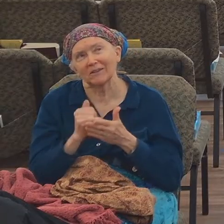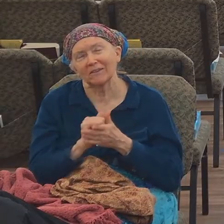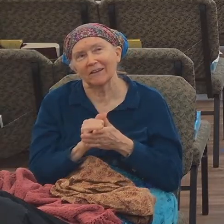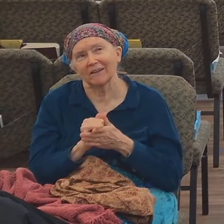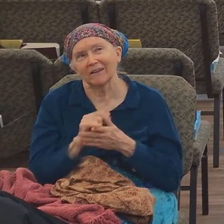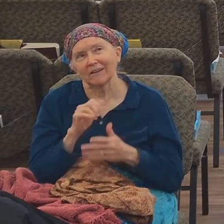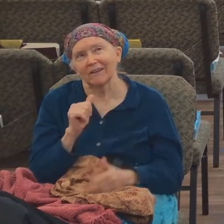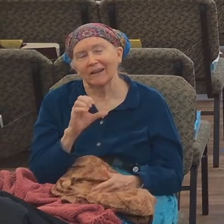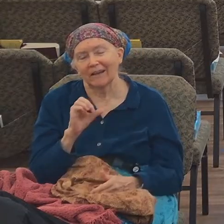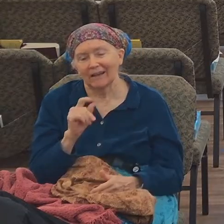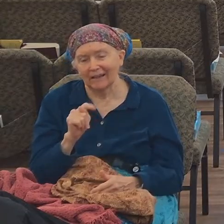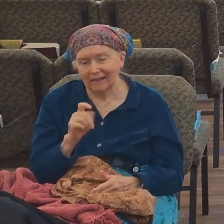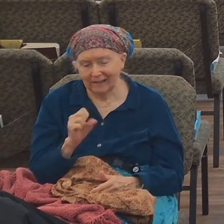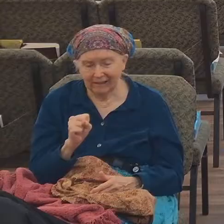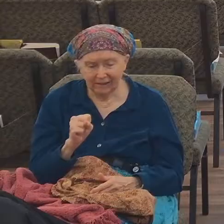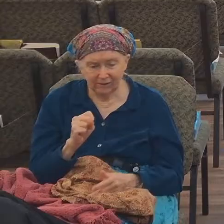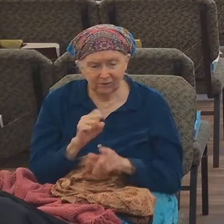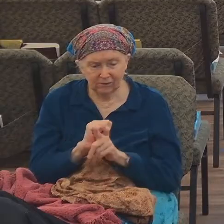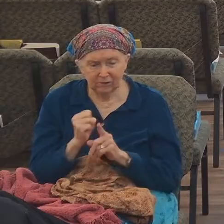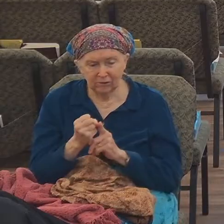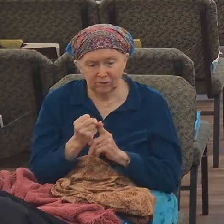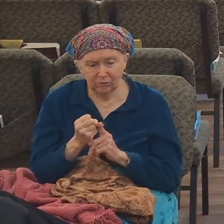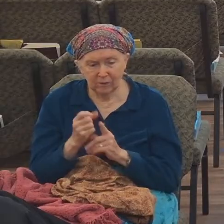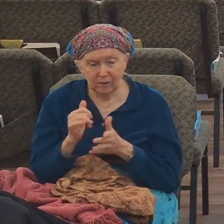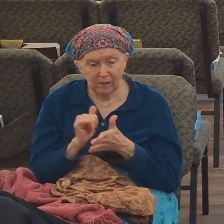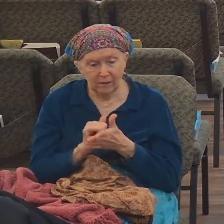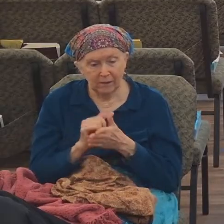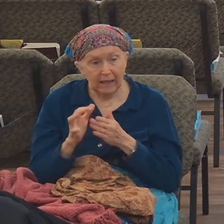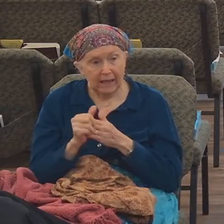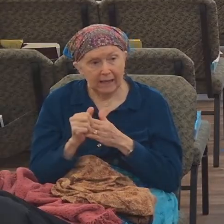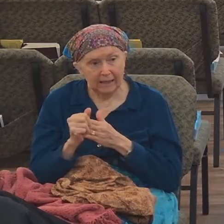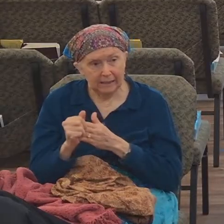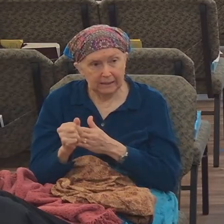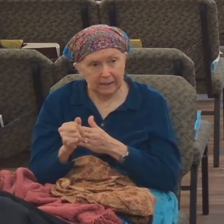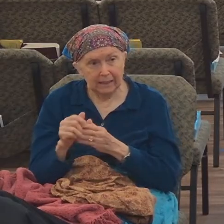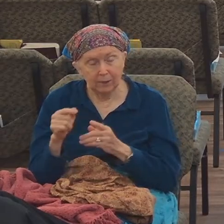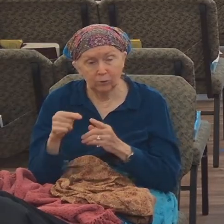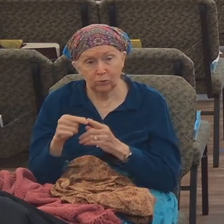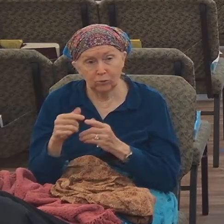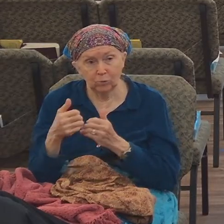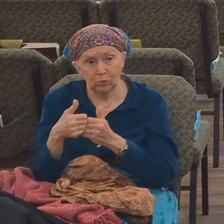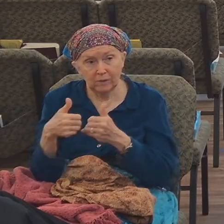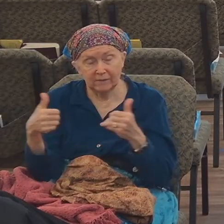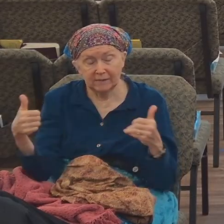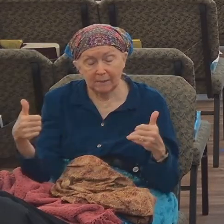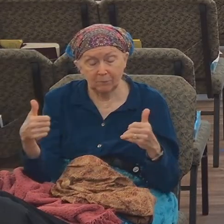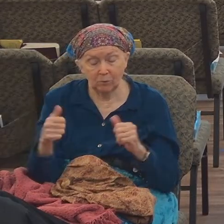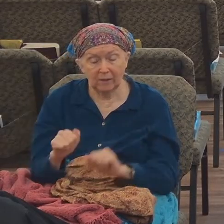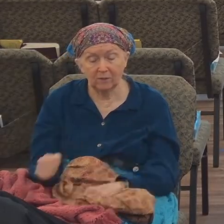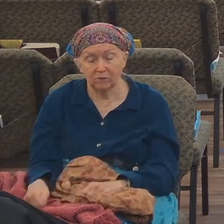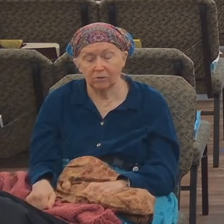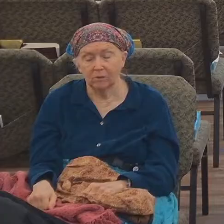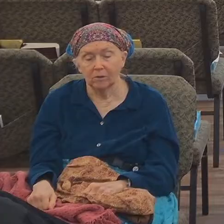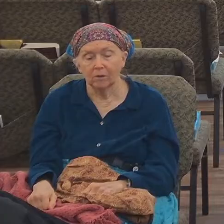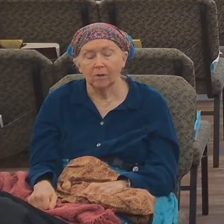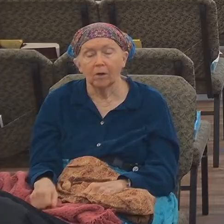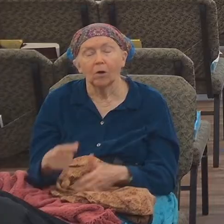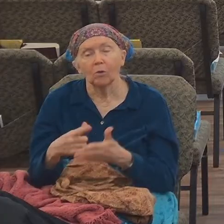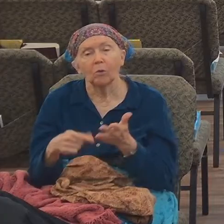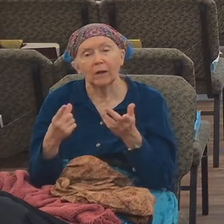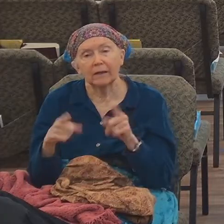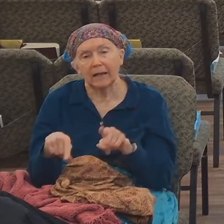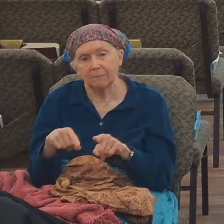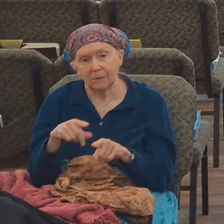Acts 17, the situation that even led to their separation. What happened? Paul gets to